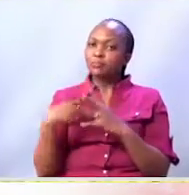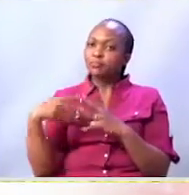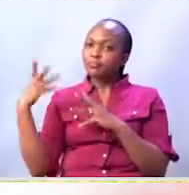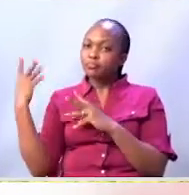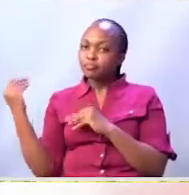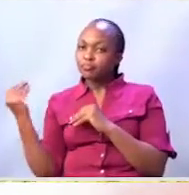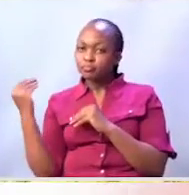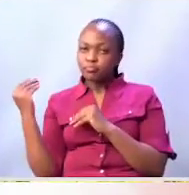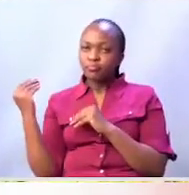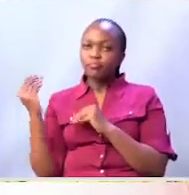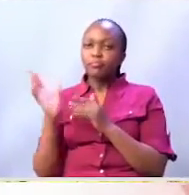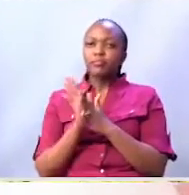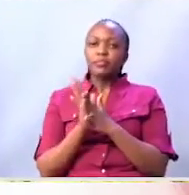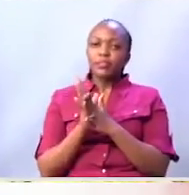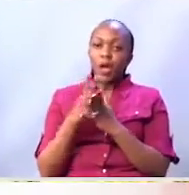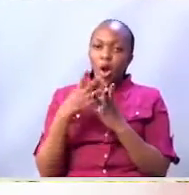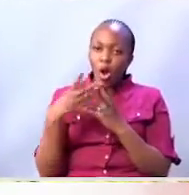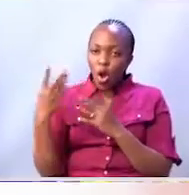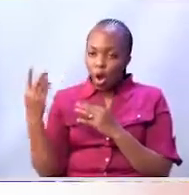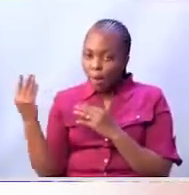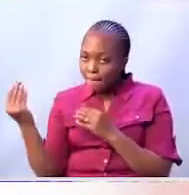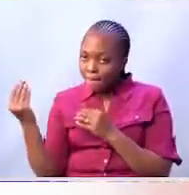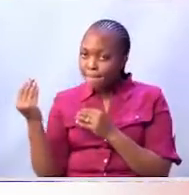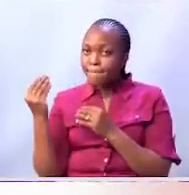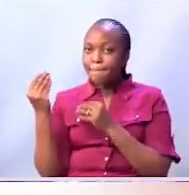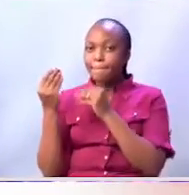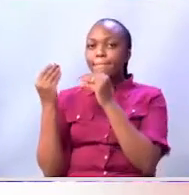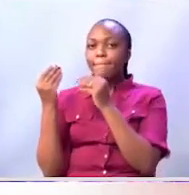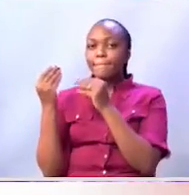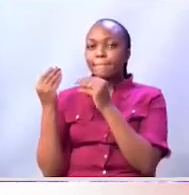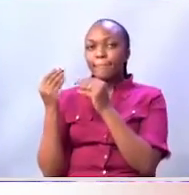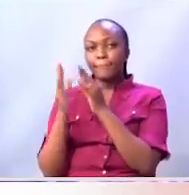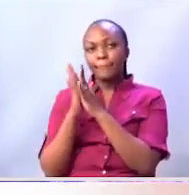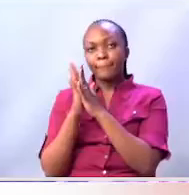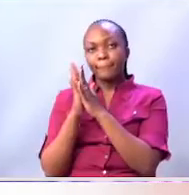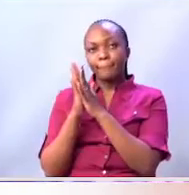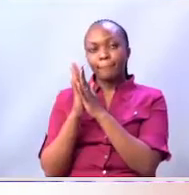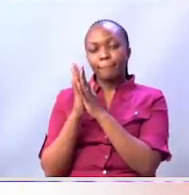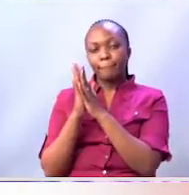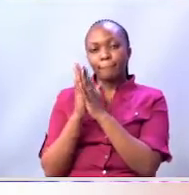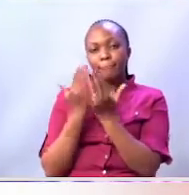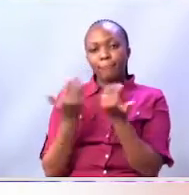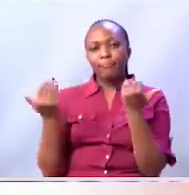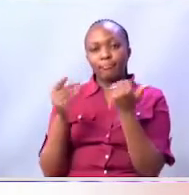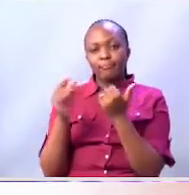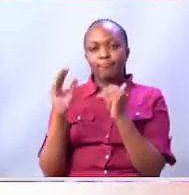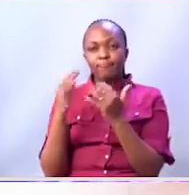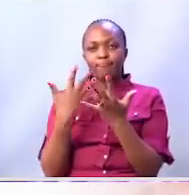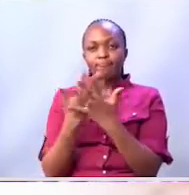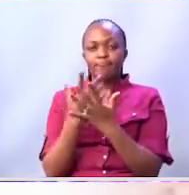body to be found by the roadside this morning. Watoto wameshikwa wako ndani.